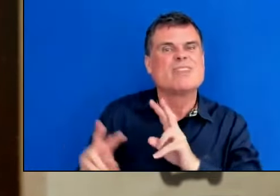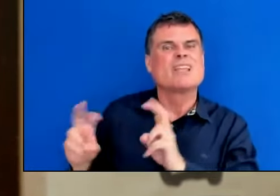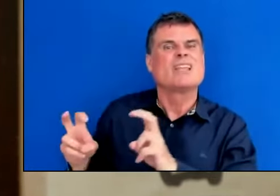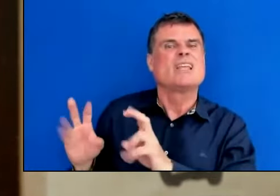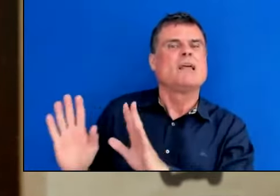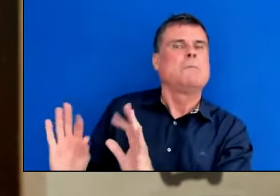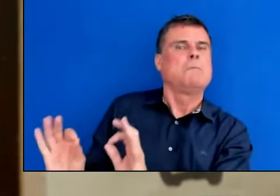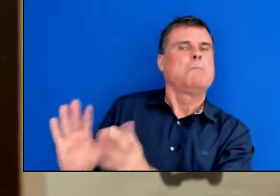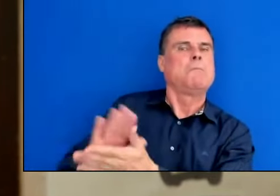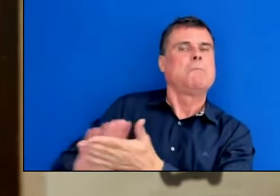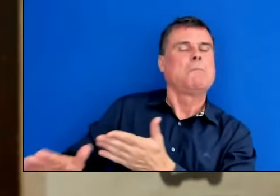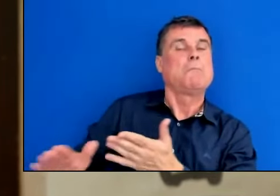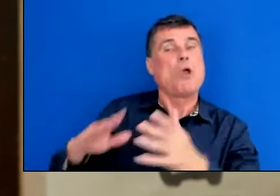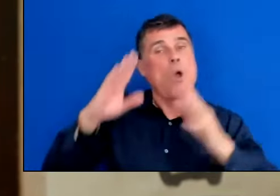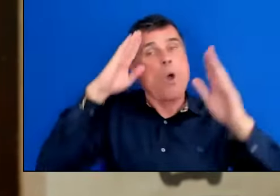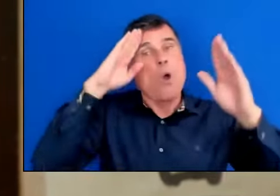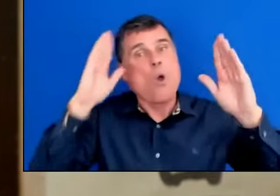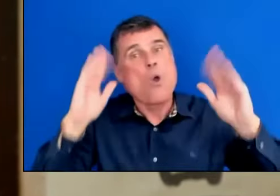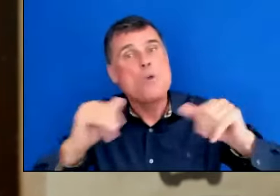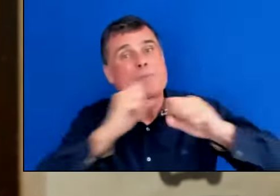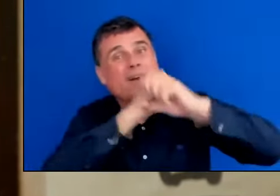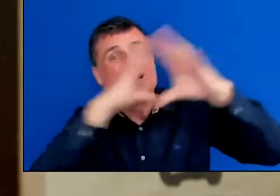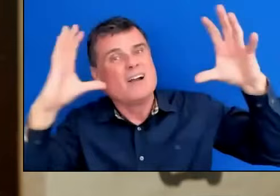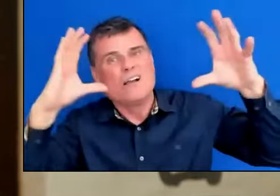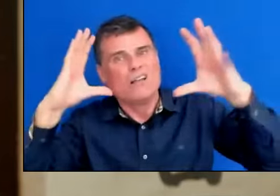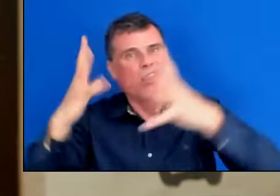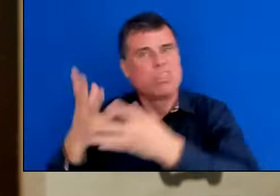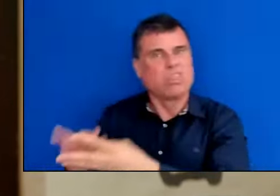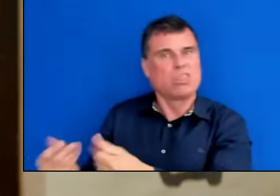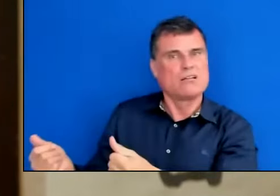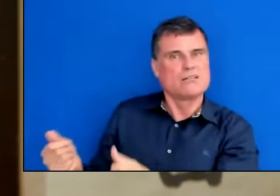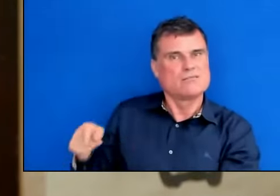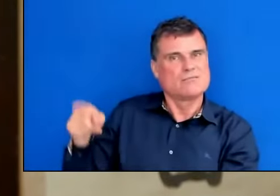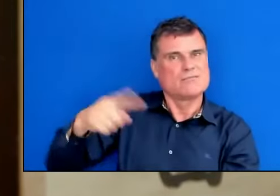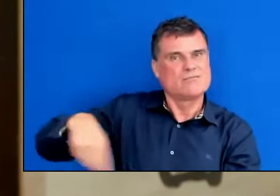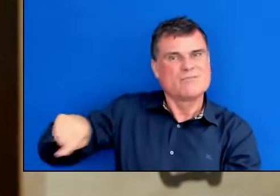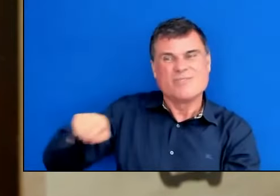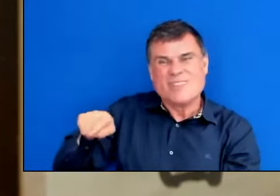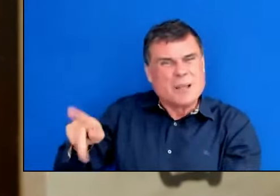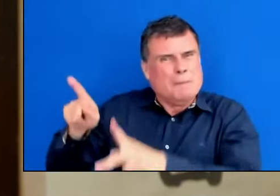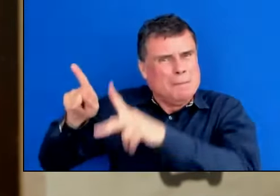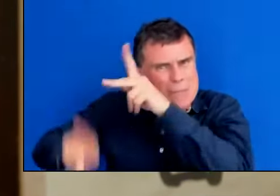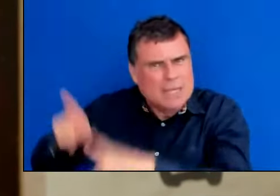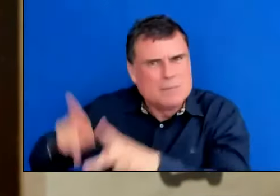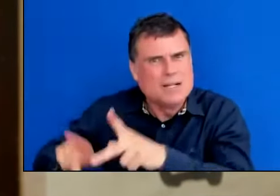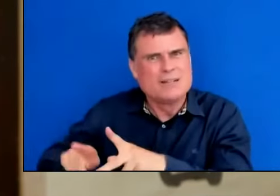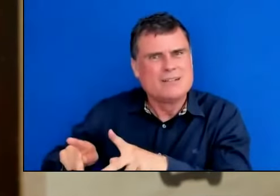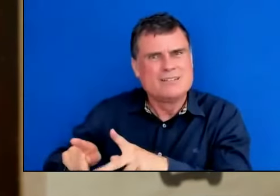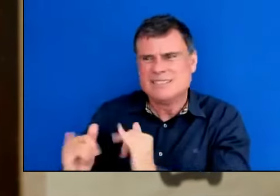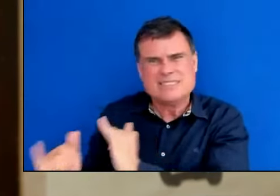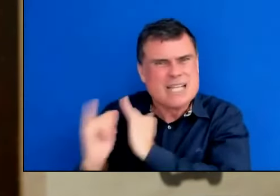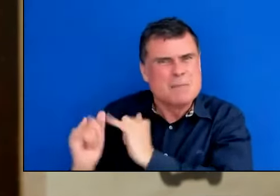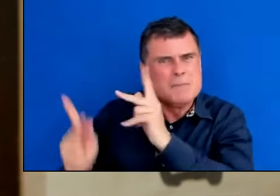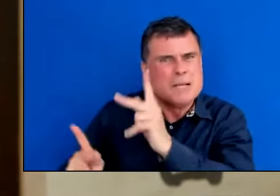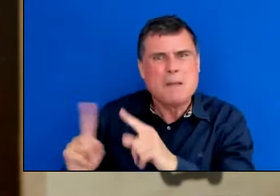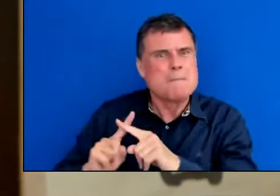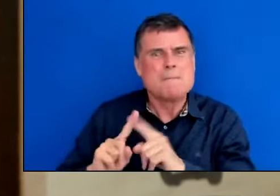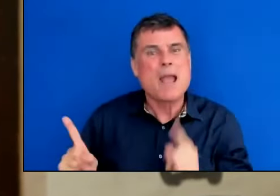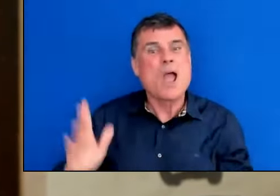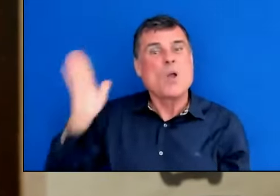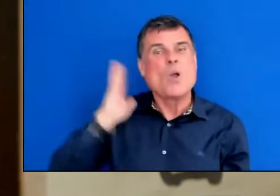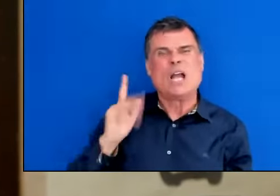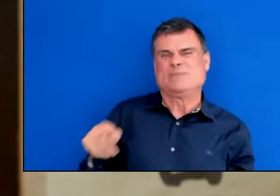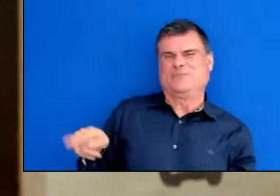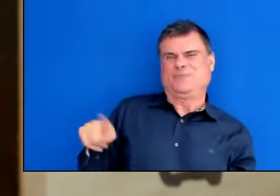short, as Mary says, tragically, because of the hopelessness of the circumstances of people like all of us, just